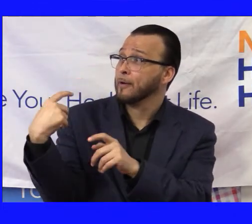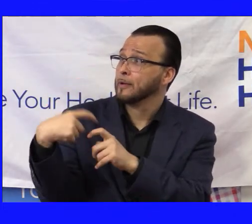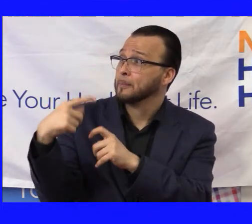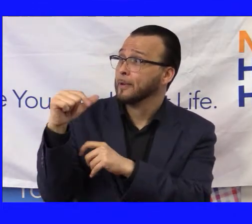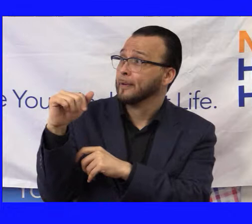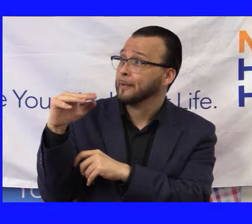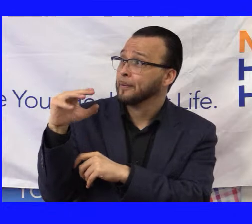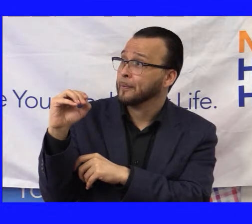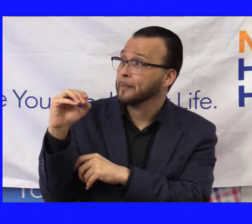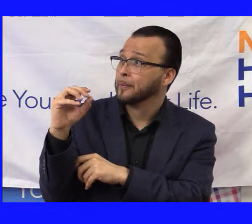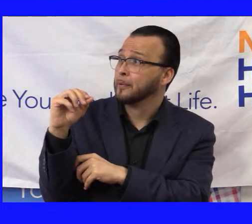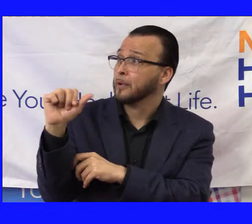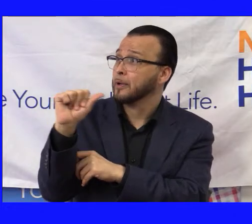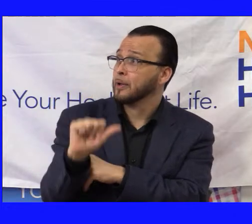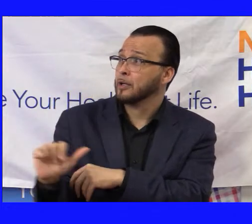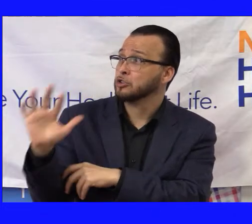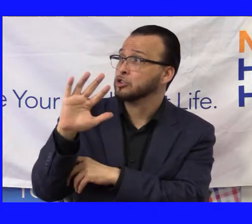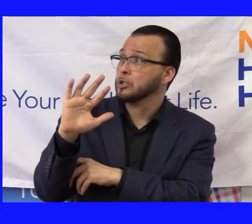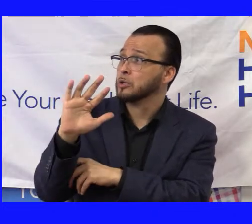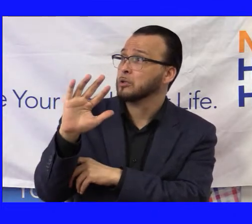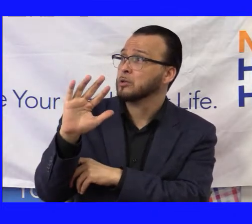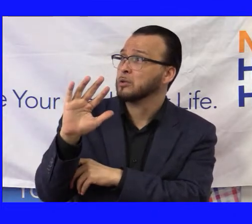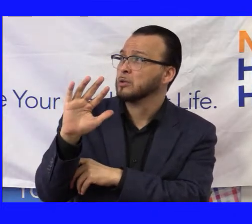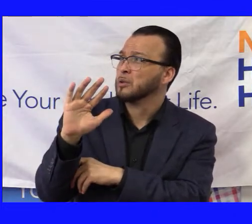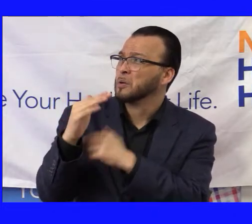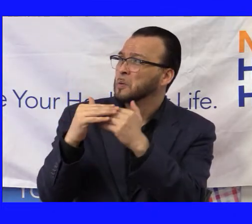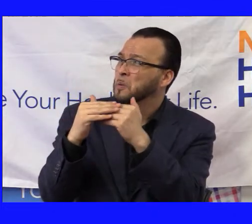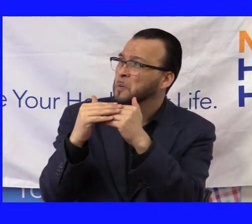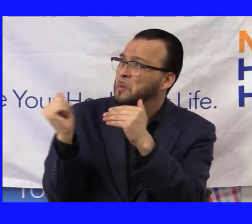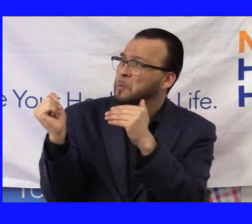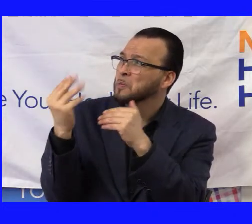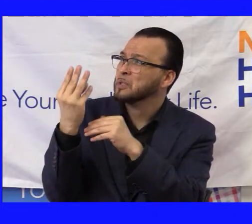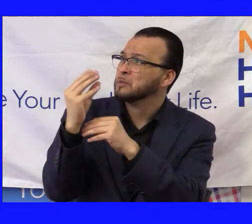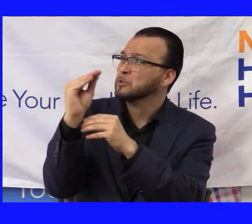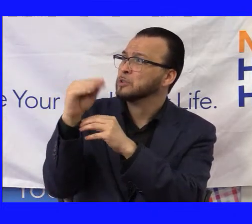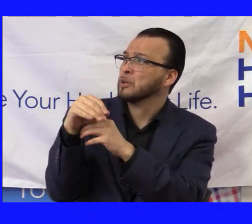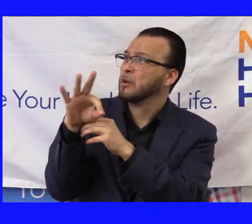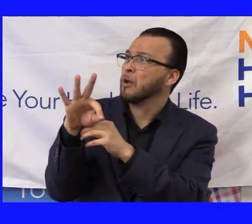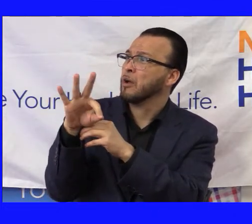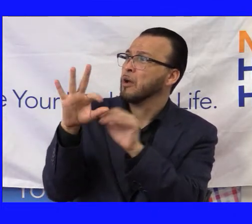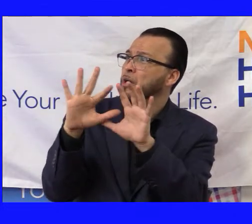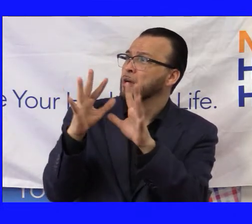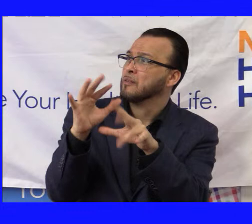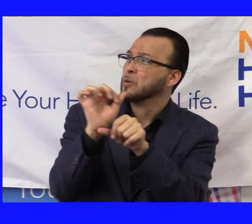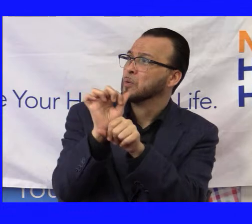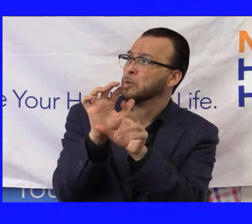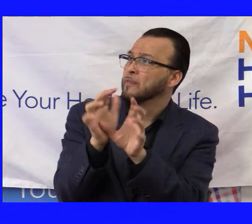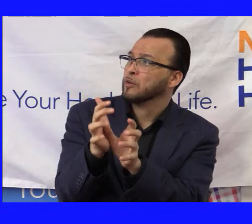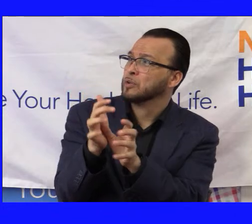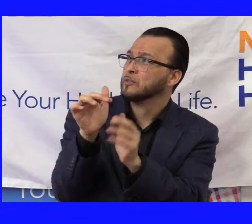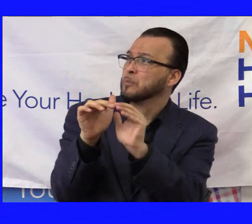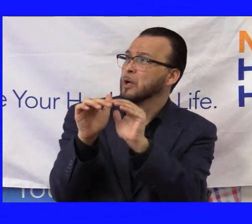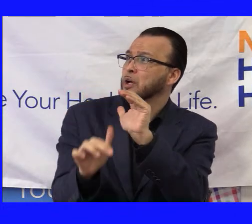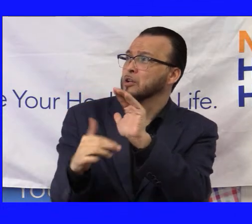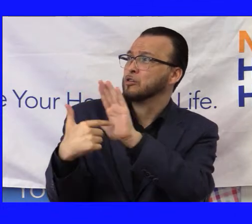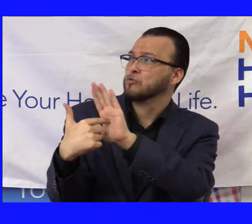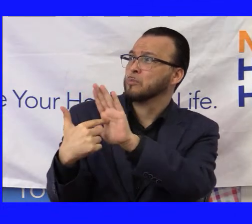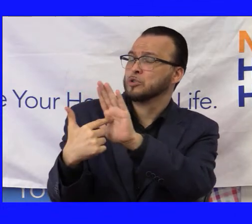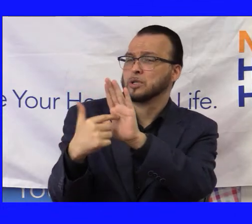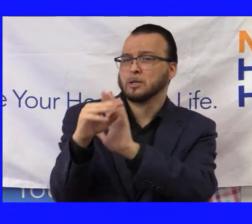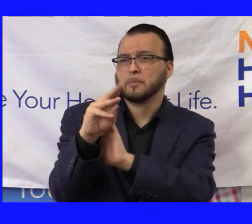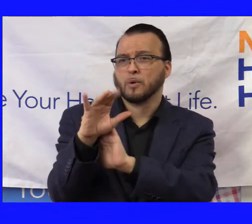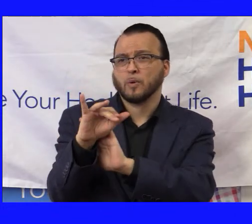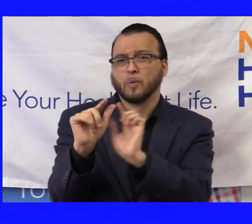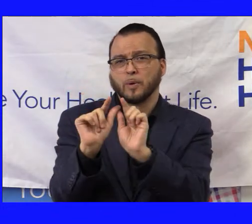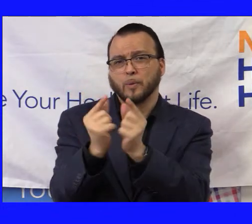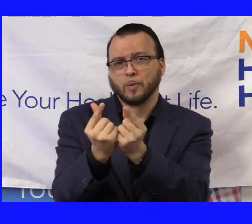Hispanic, Latino, and Asian, and nearly 60% of the affiliate workforce also are from underrepresented